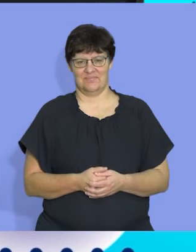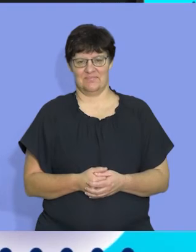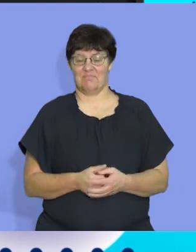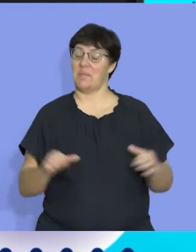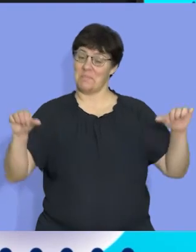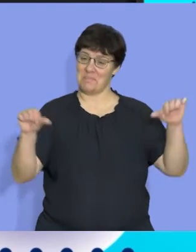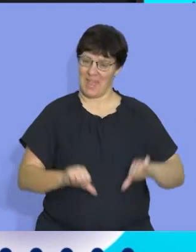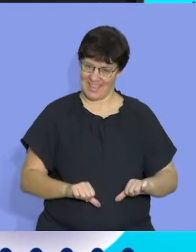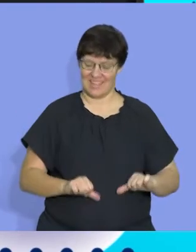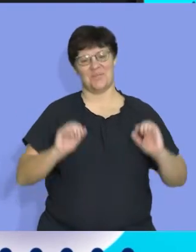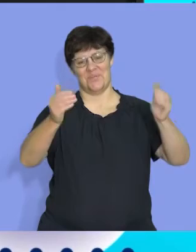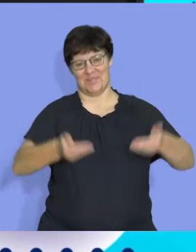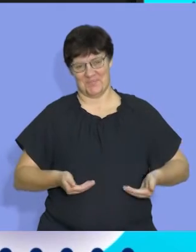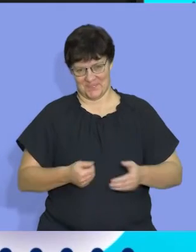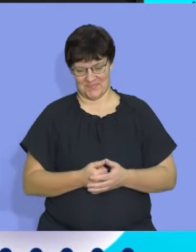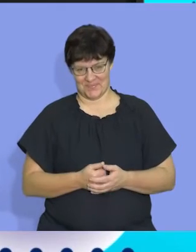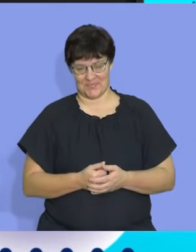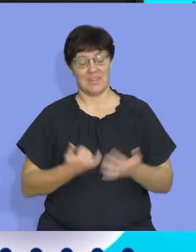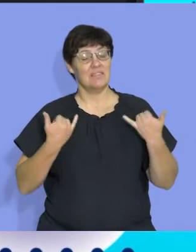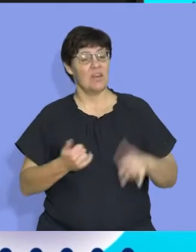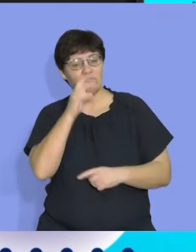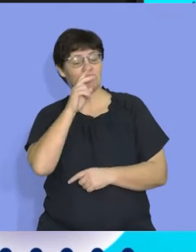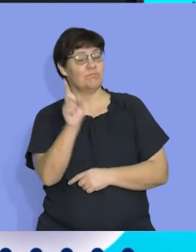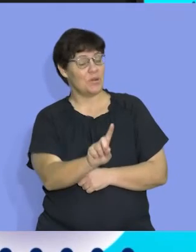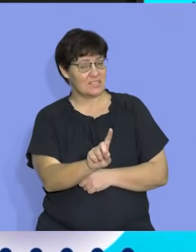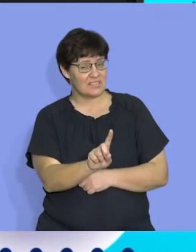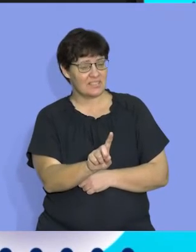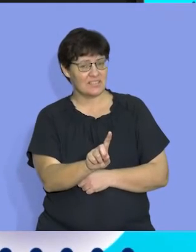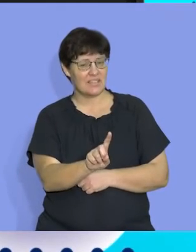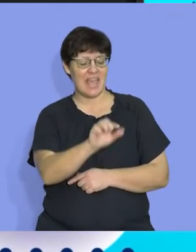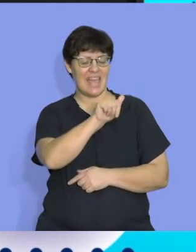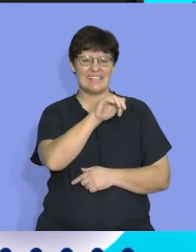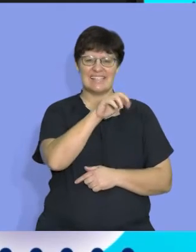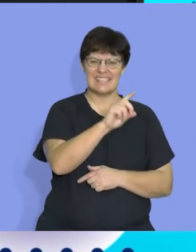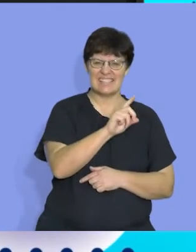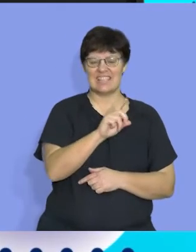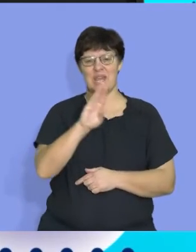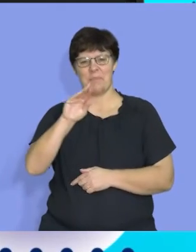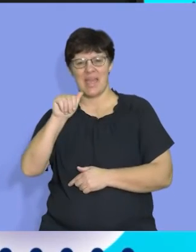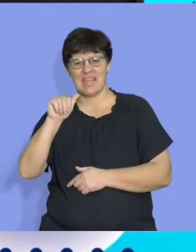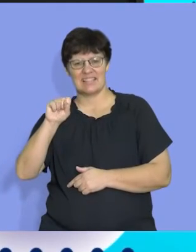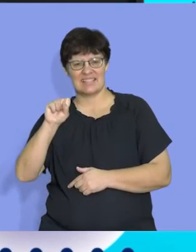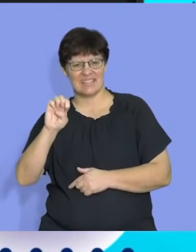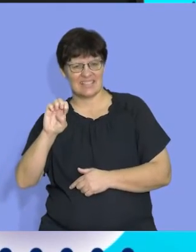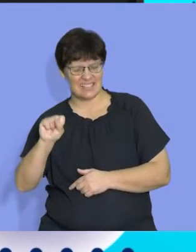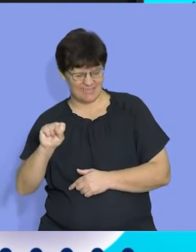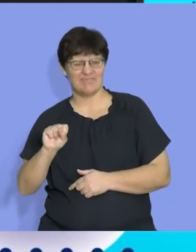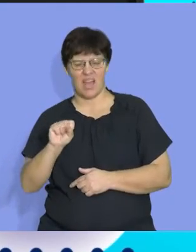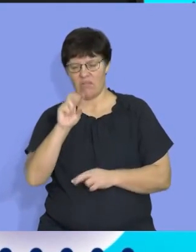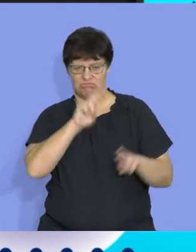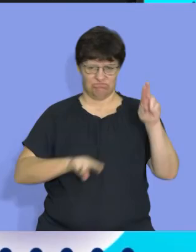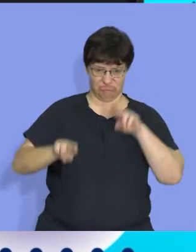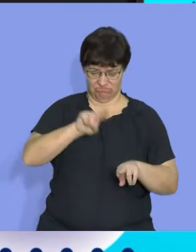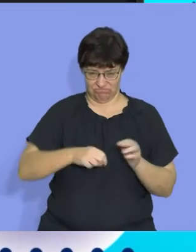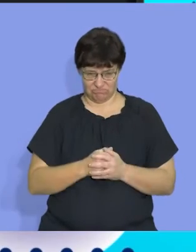Welcome back to our session. We are looking at revising acids and bases. Now we'll look at different types of questions and also